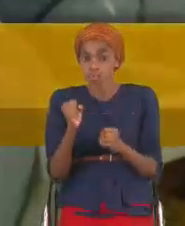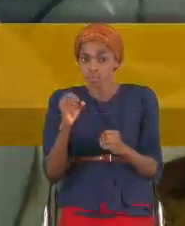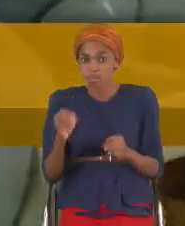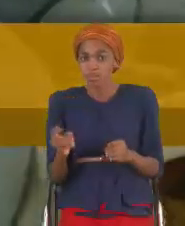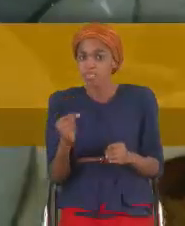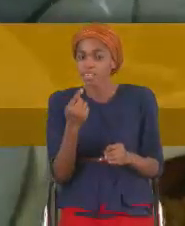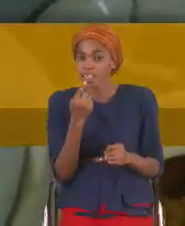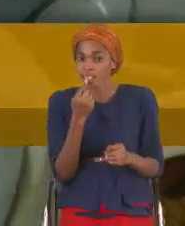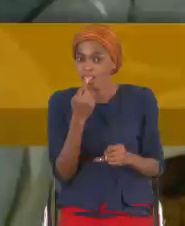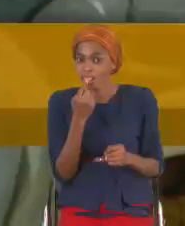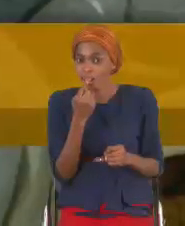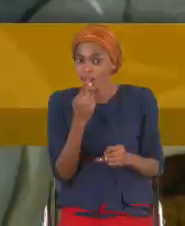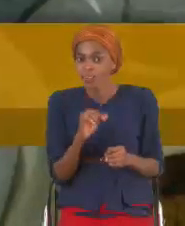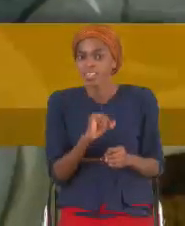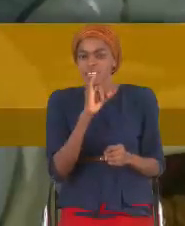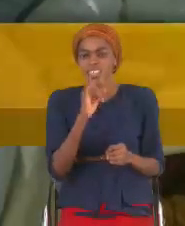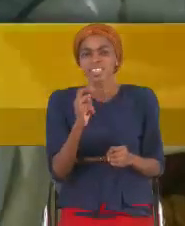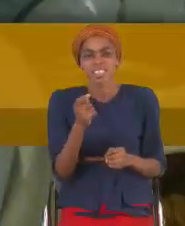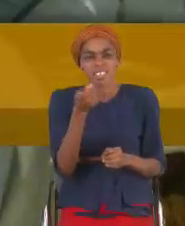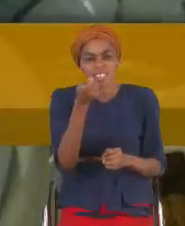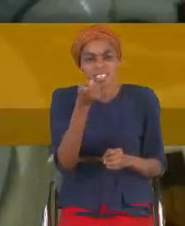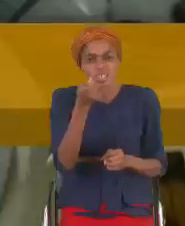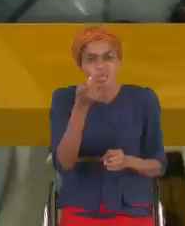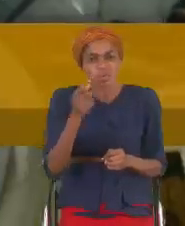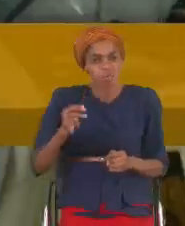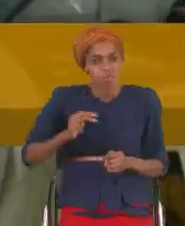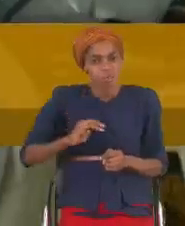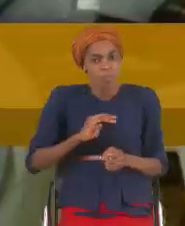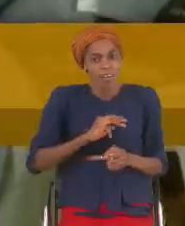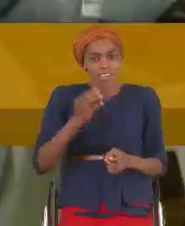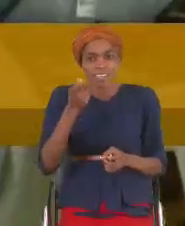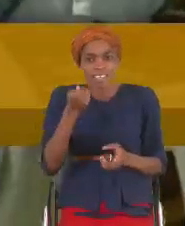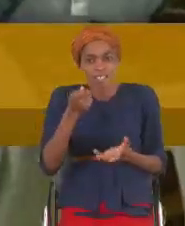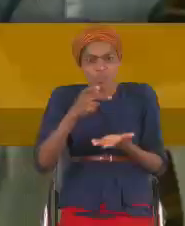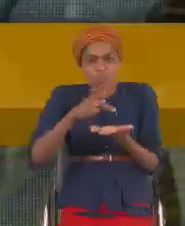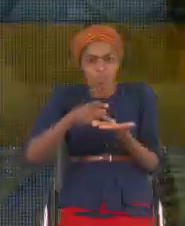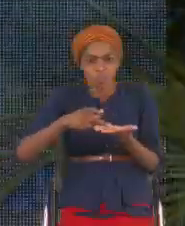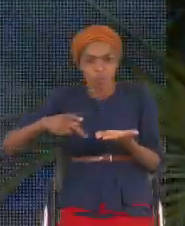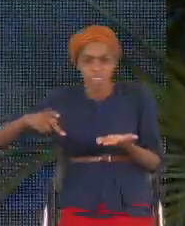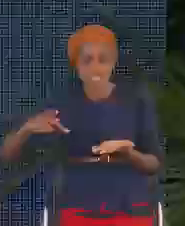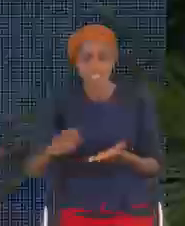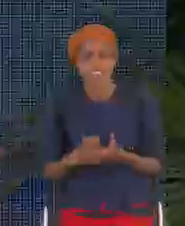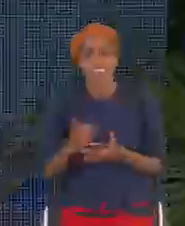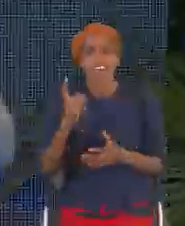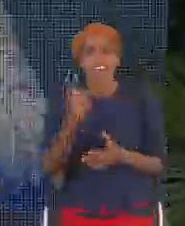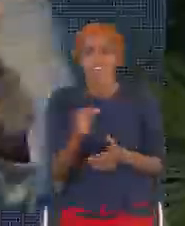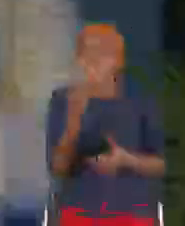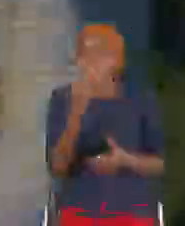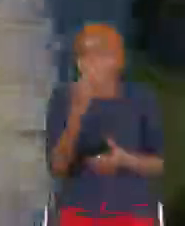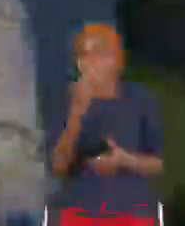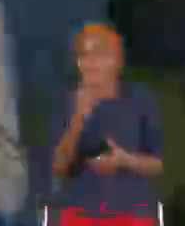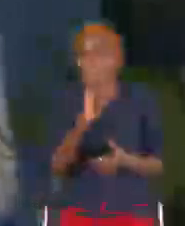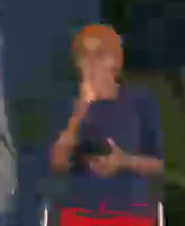tongue is a little member. Even so, the tongue is a